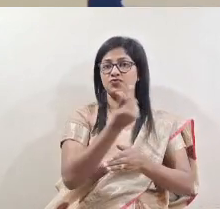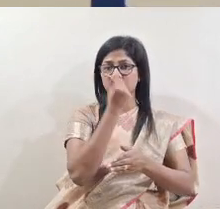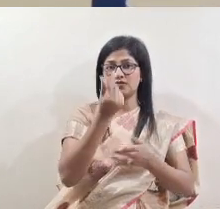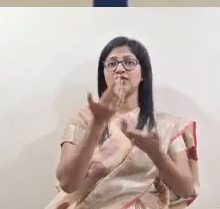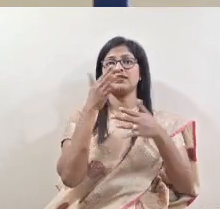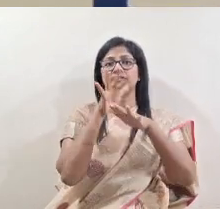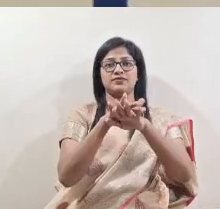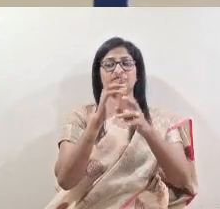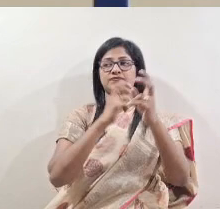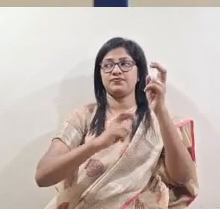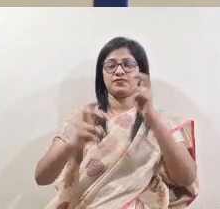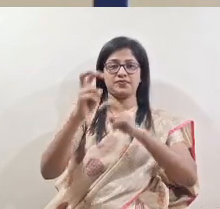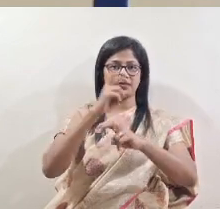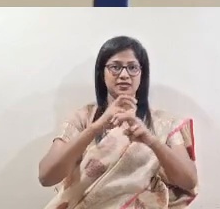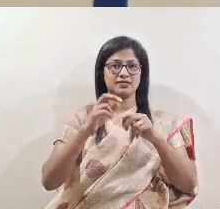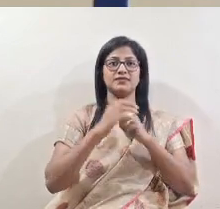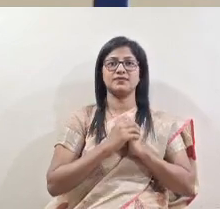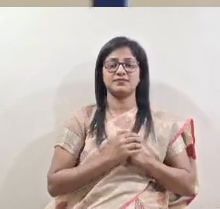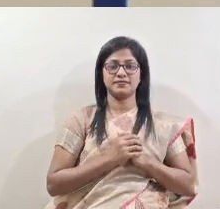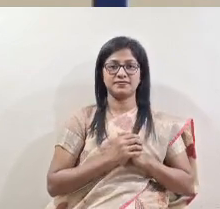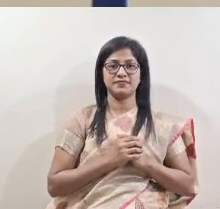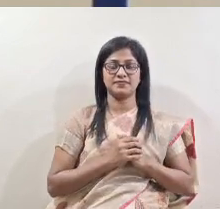inclusive mobility.